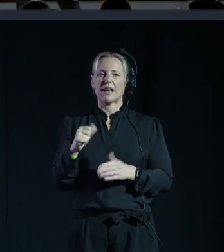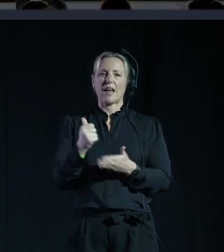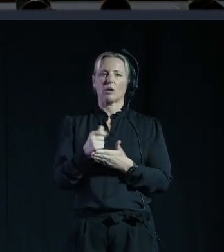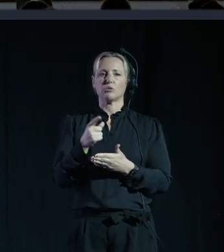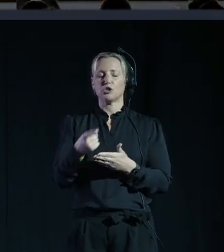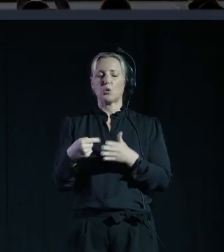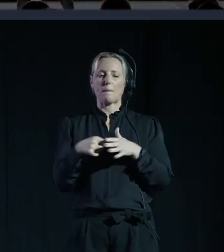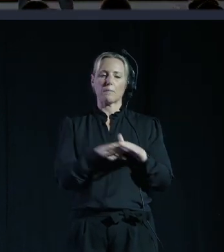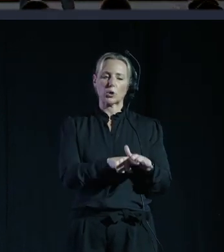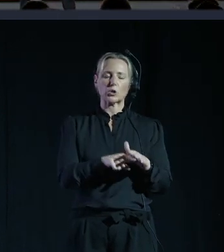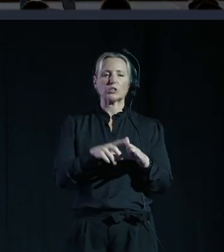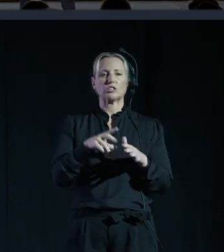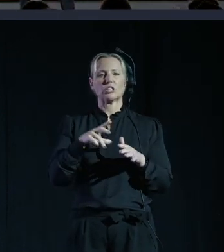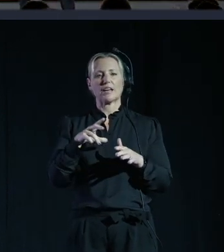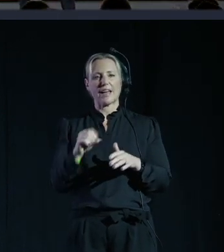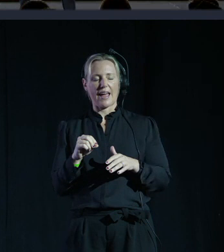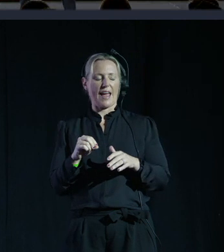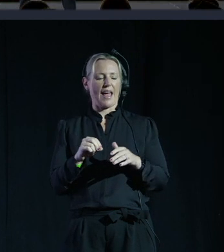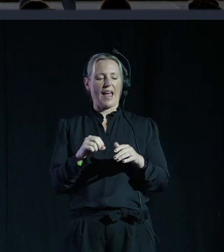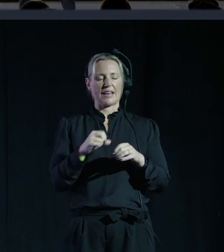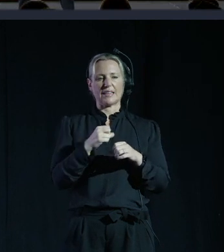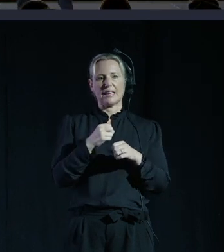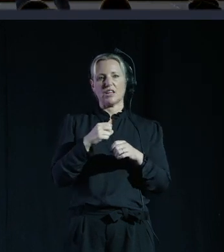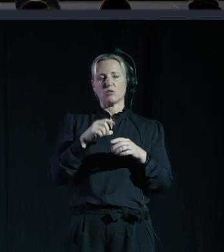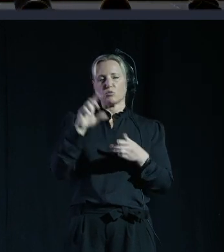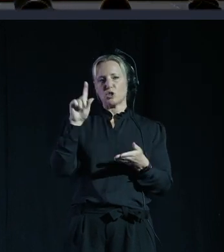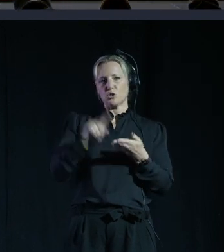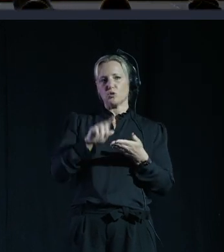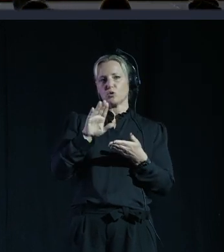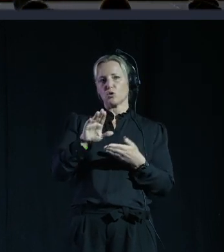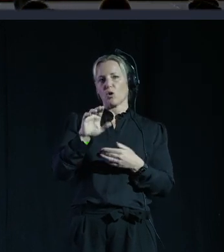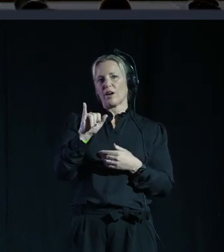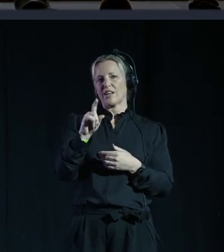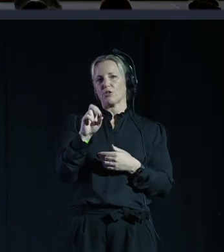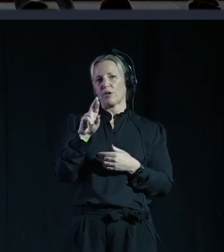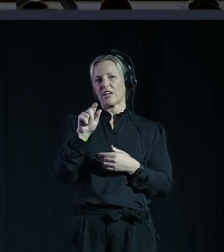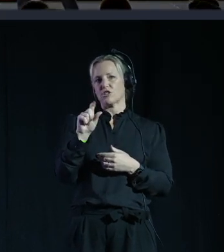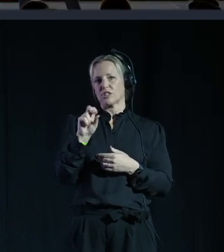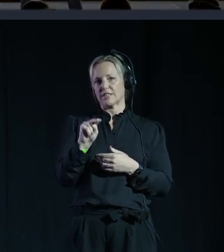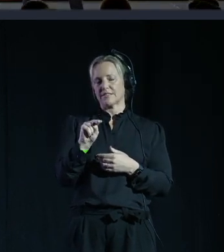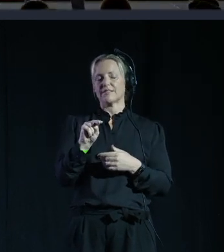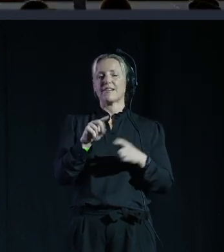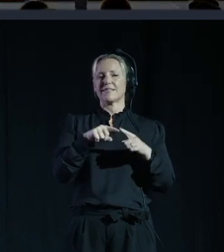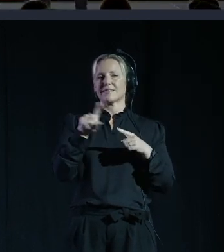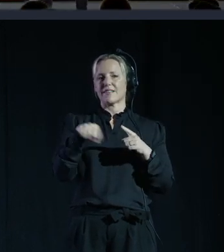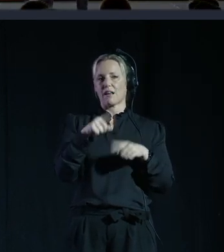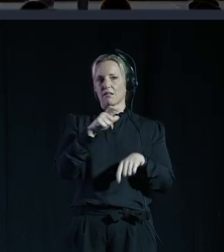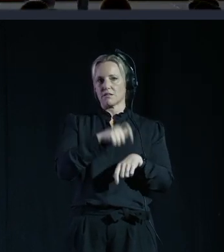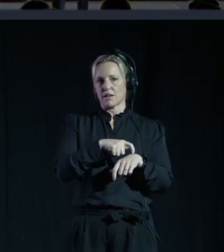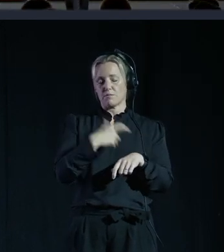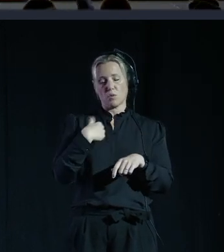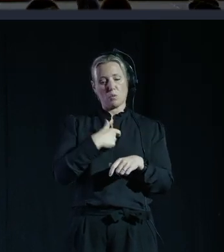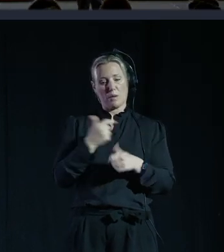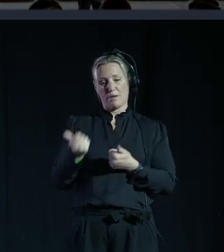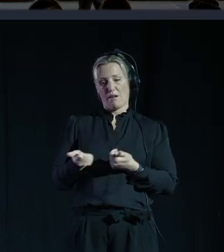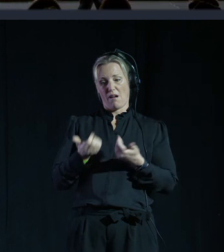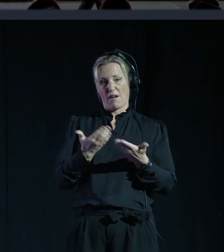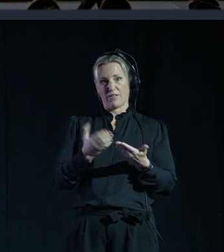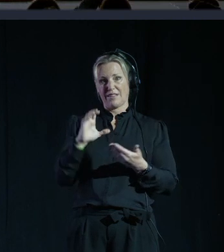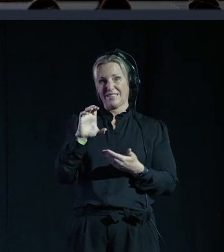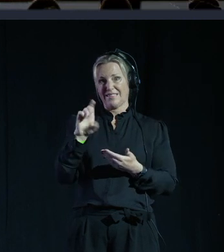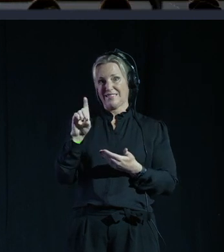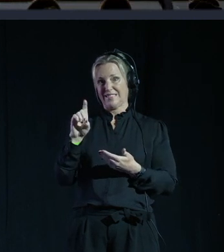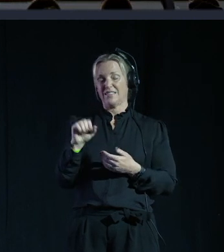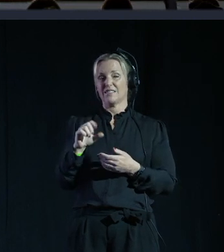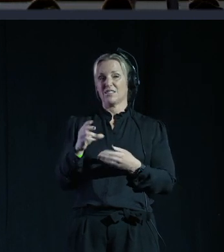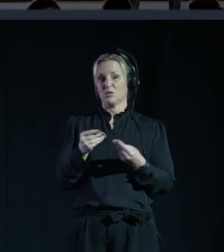quickly so that you're reducing your iteration cycle times. Now, we've been offering CI/CD solutions since quite a while